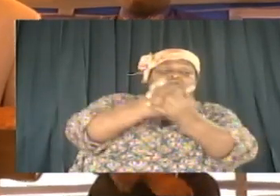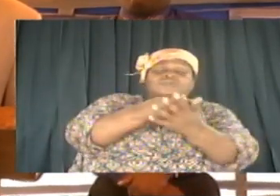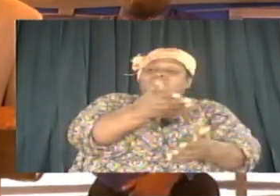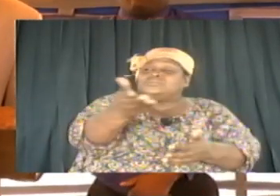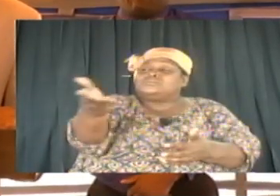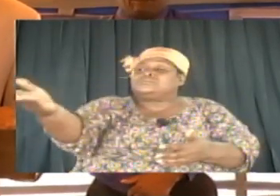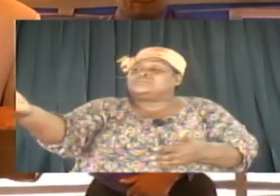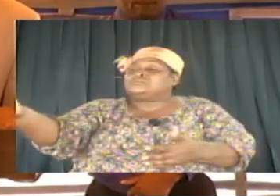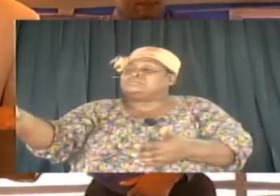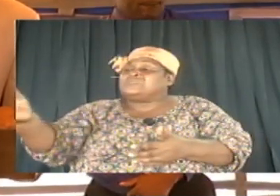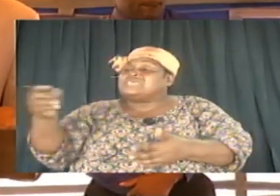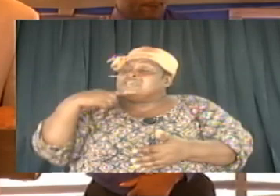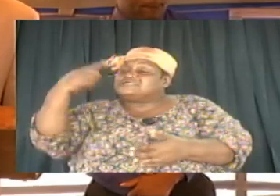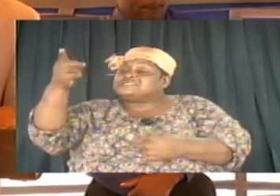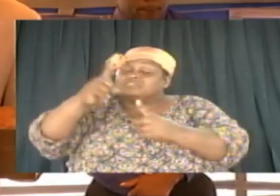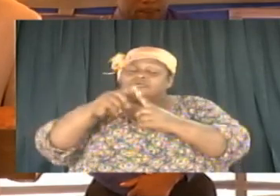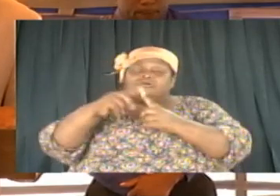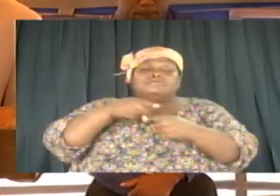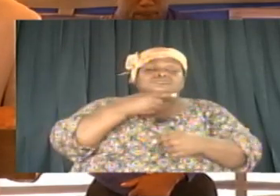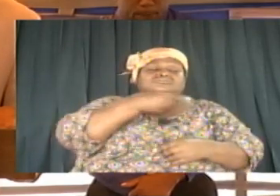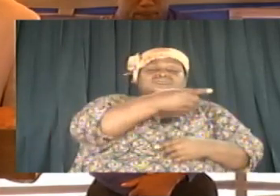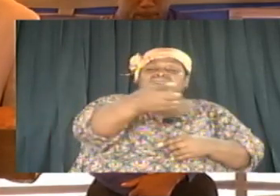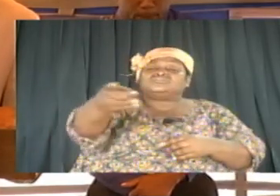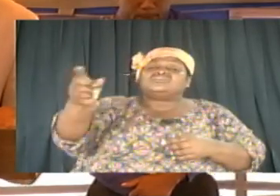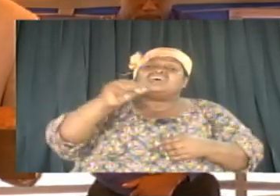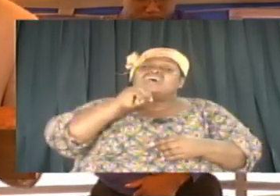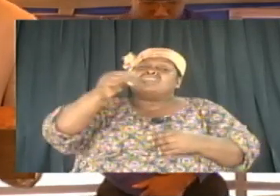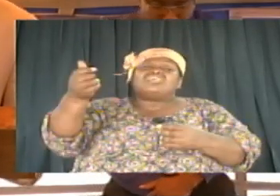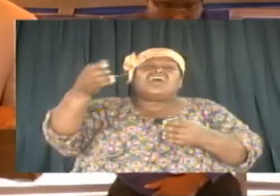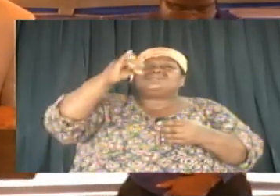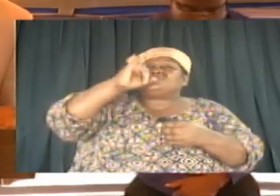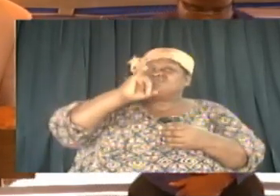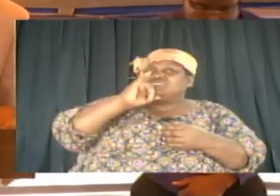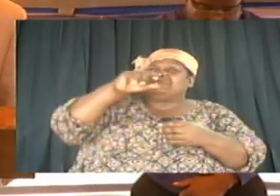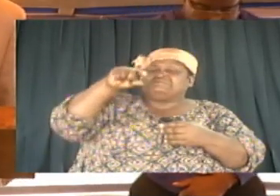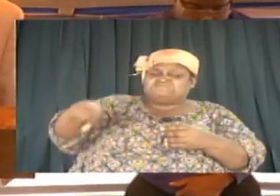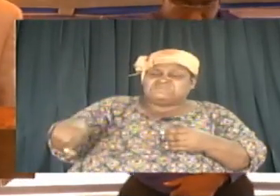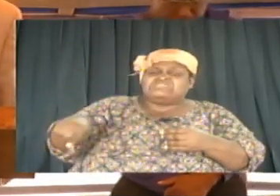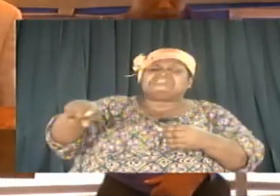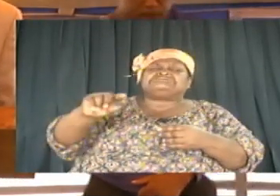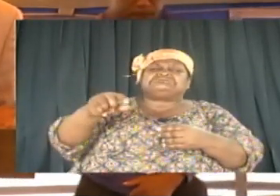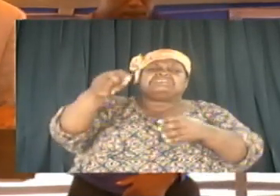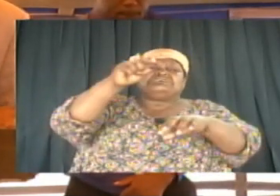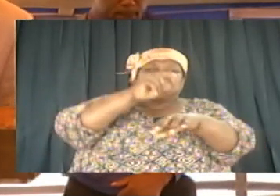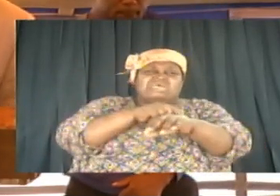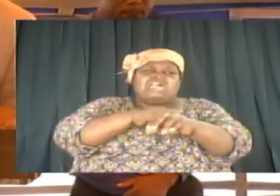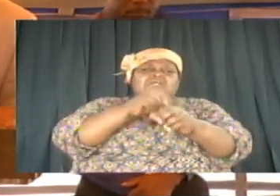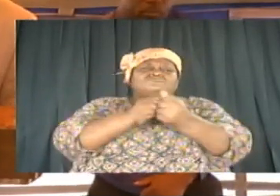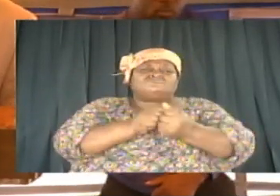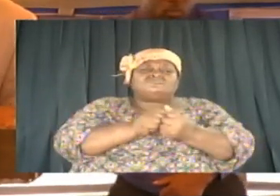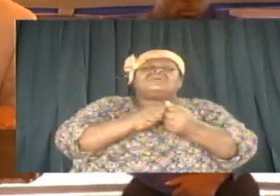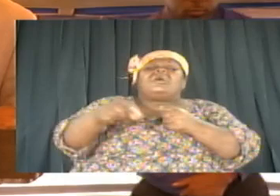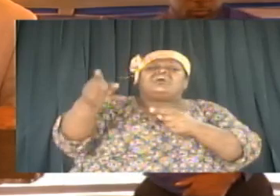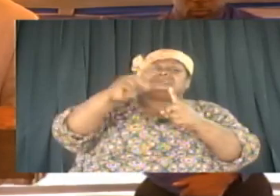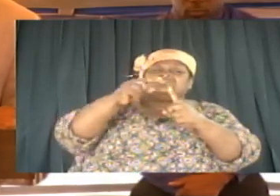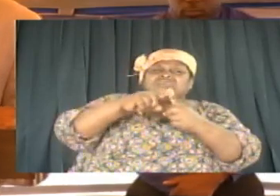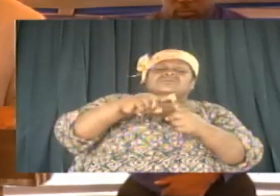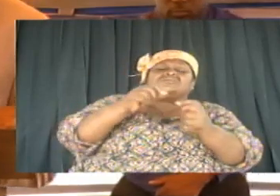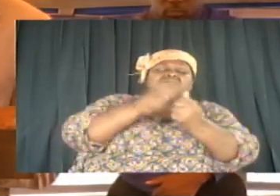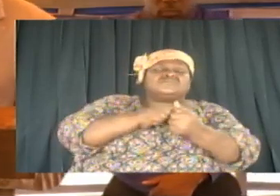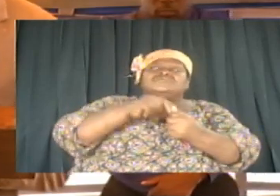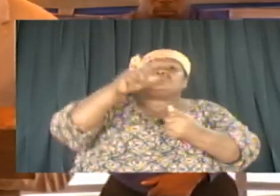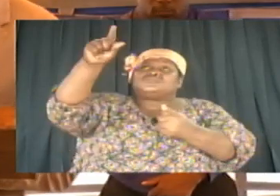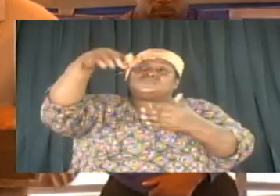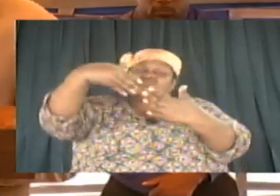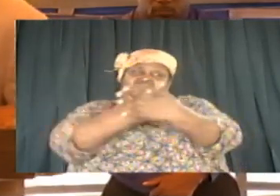you, I will not drink henceforth of this fruit of the vine until that day when I drink it new with